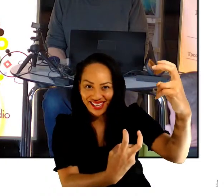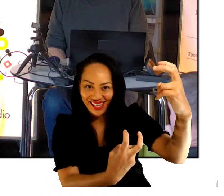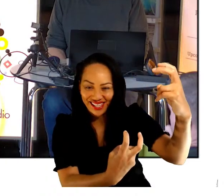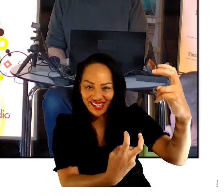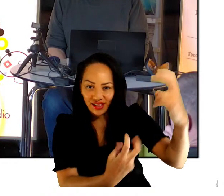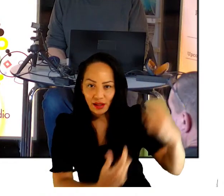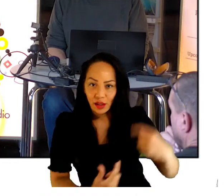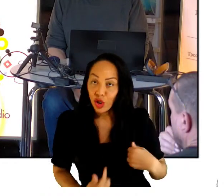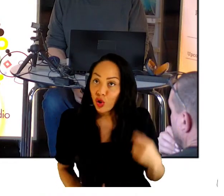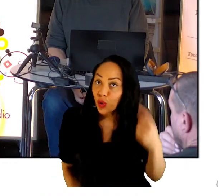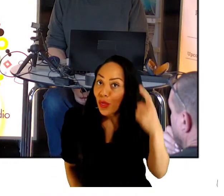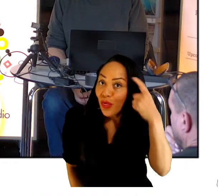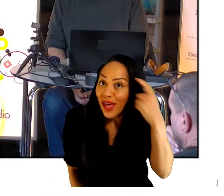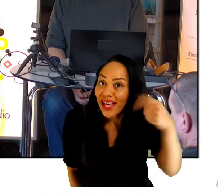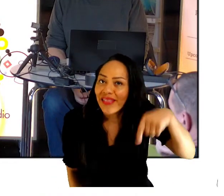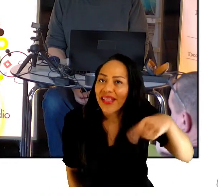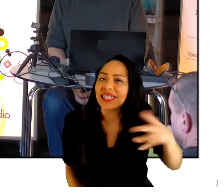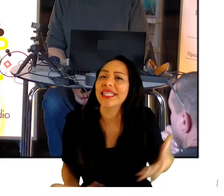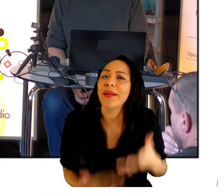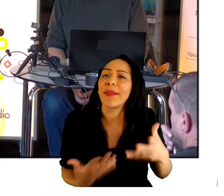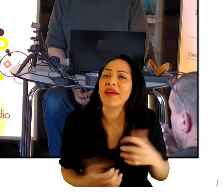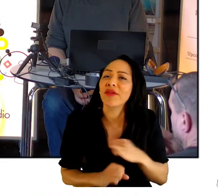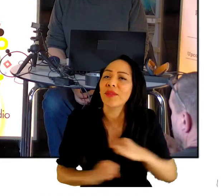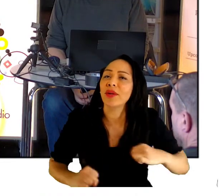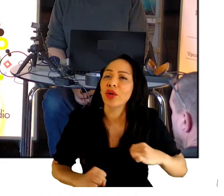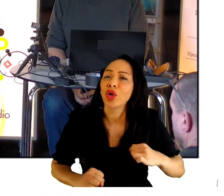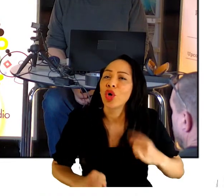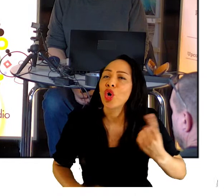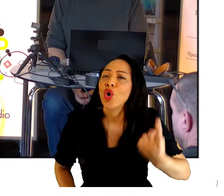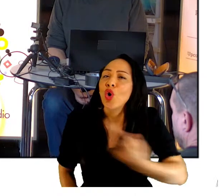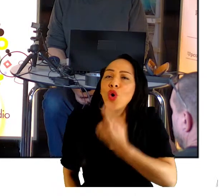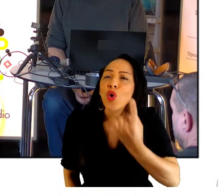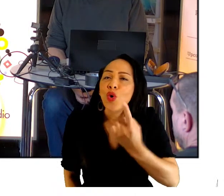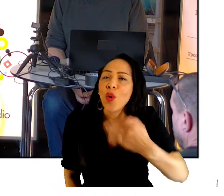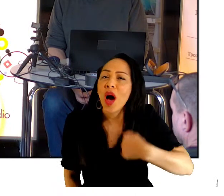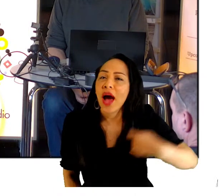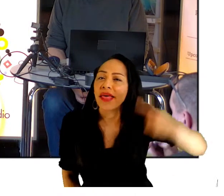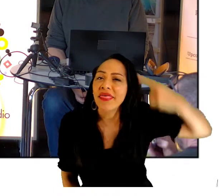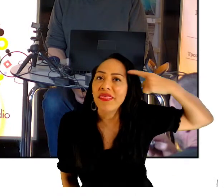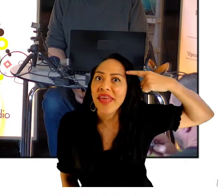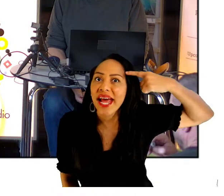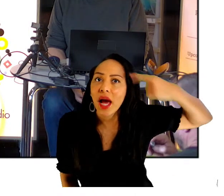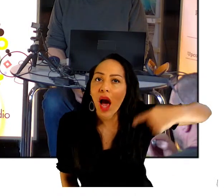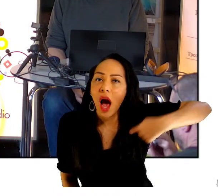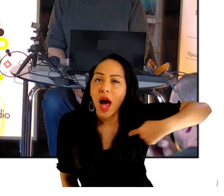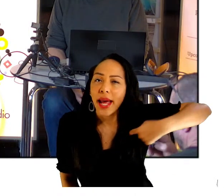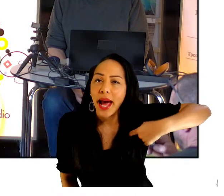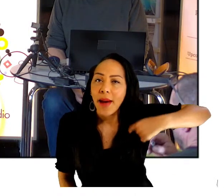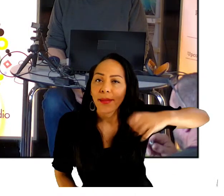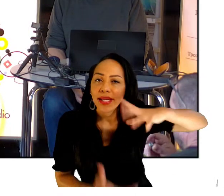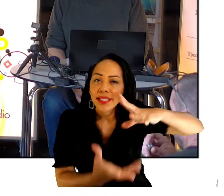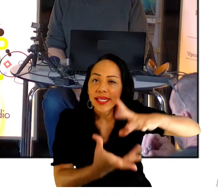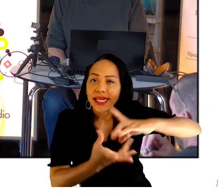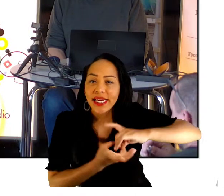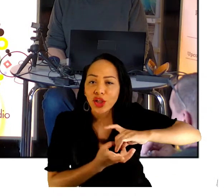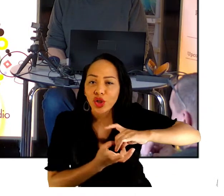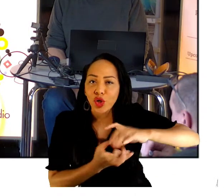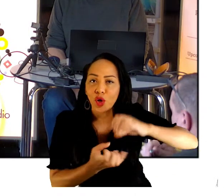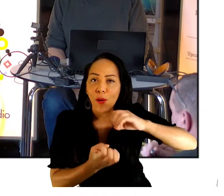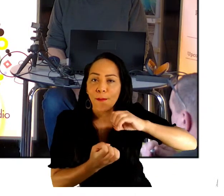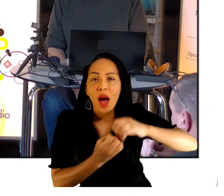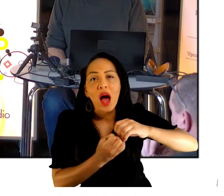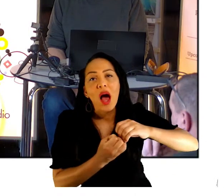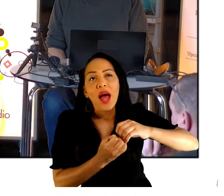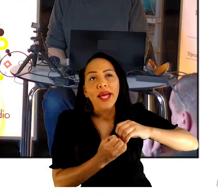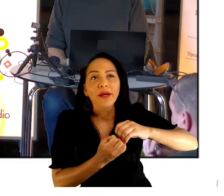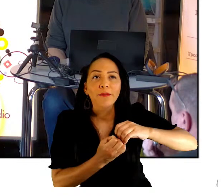space, but actually who I think I am is very, very rooted in my biography and closer to my